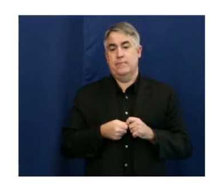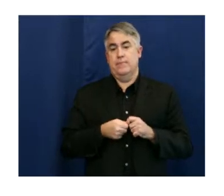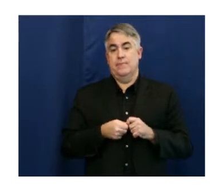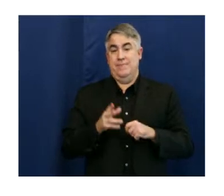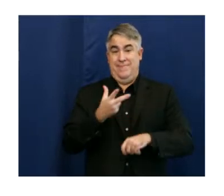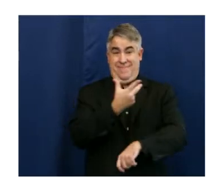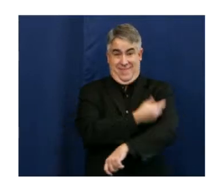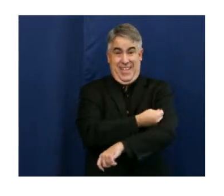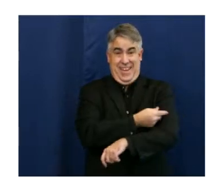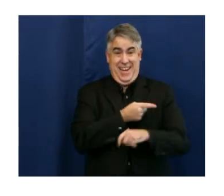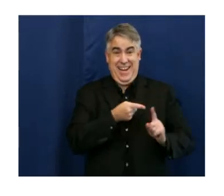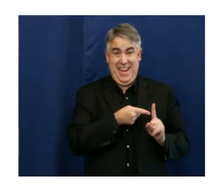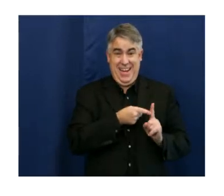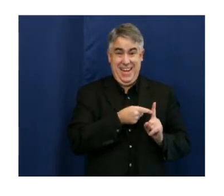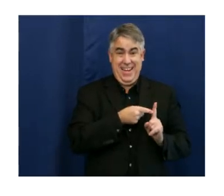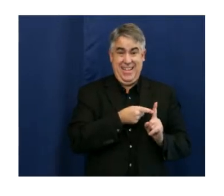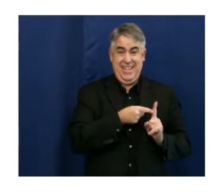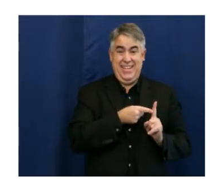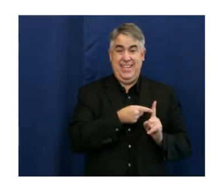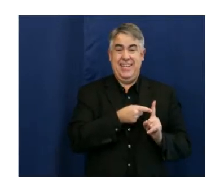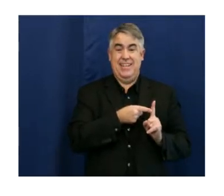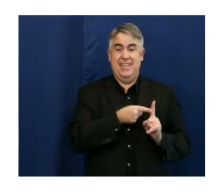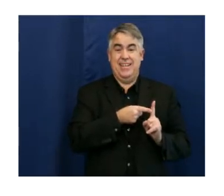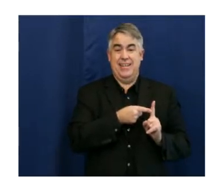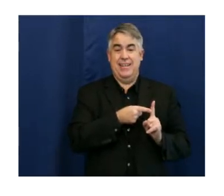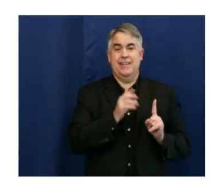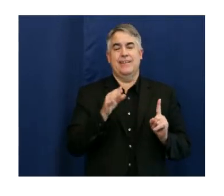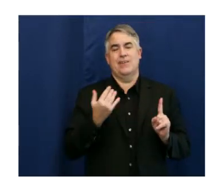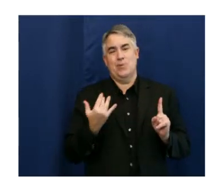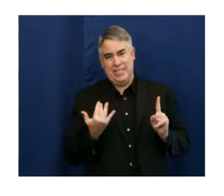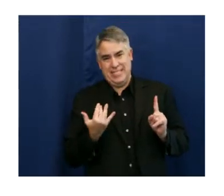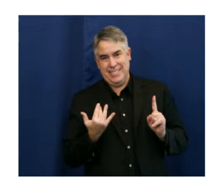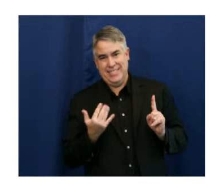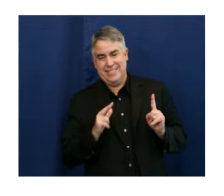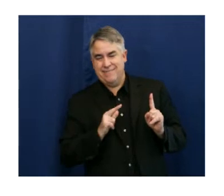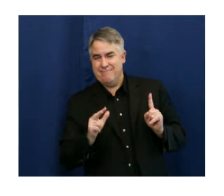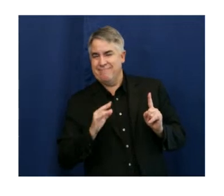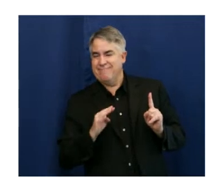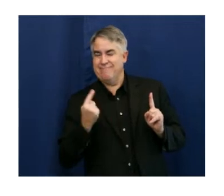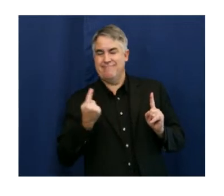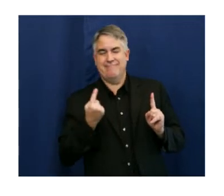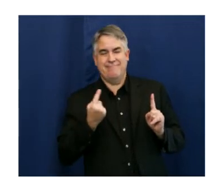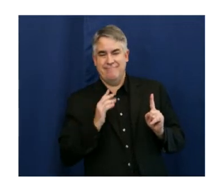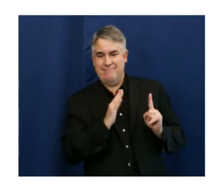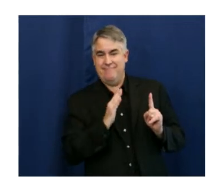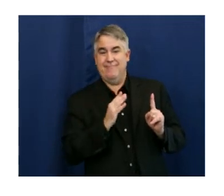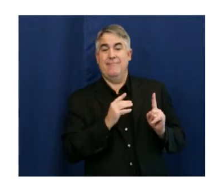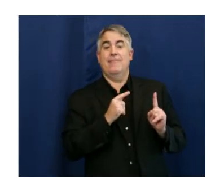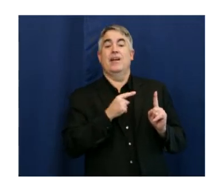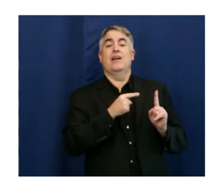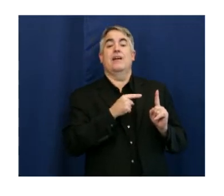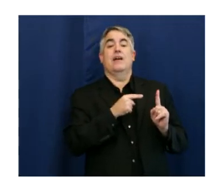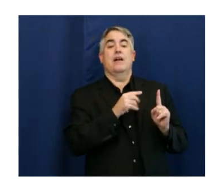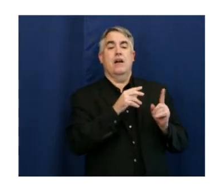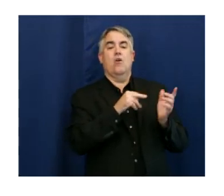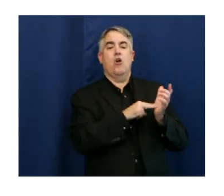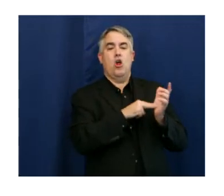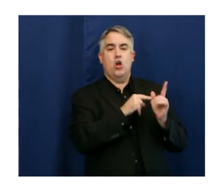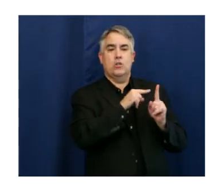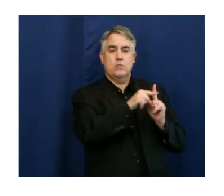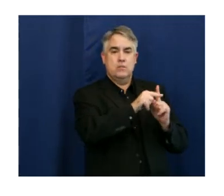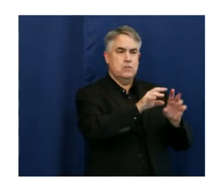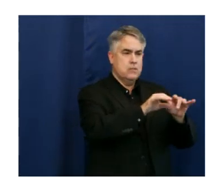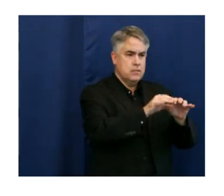when a vaccine is administered and put in someone's arm and when they're able to catch up all the paperwork and upload it in the San Diego